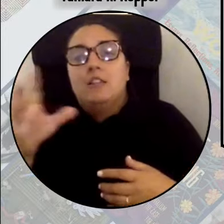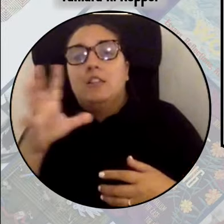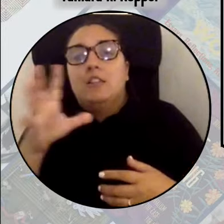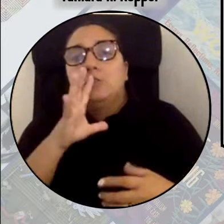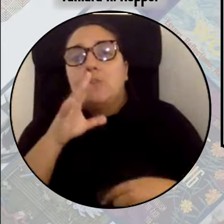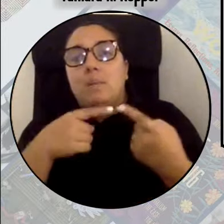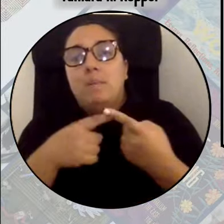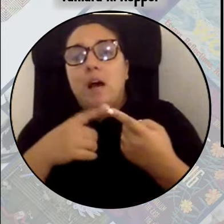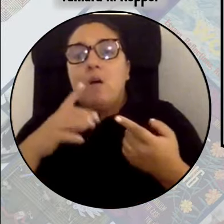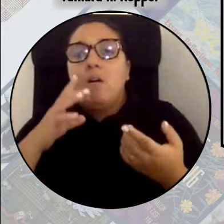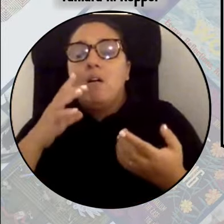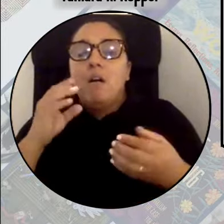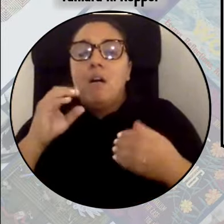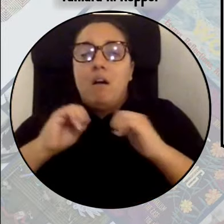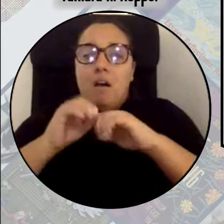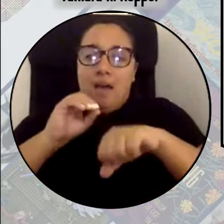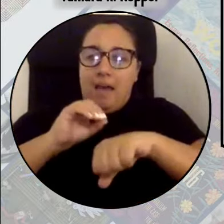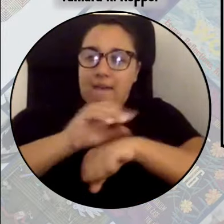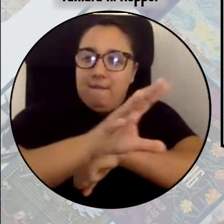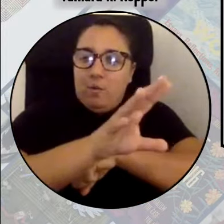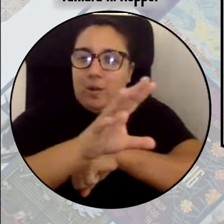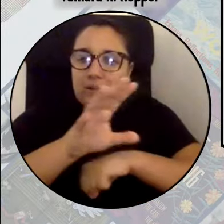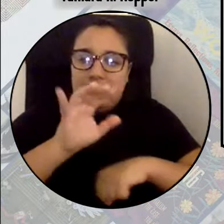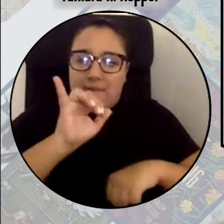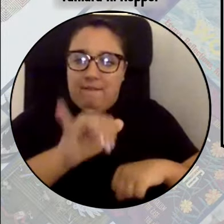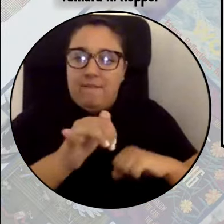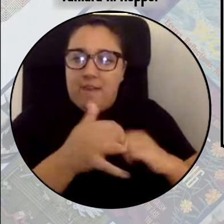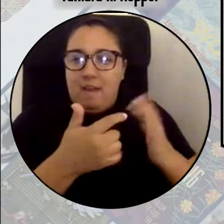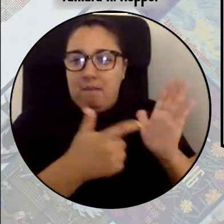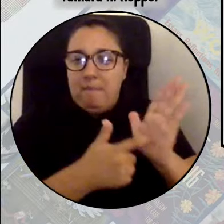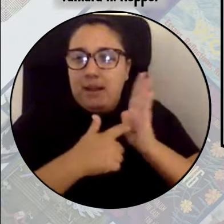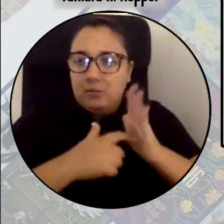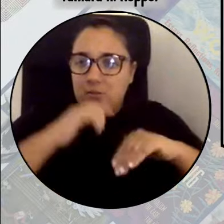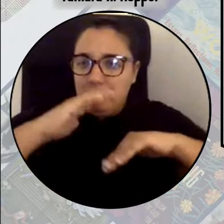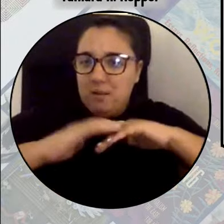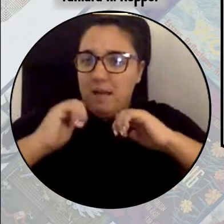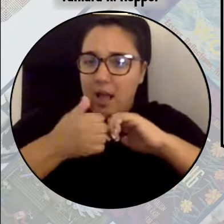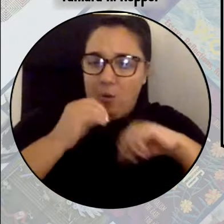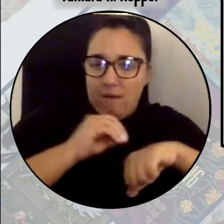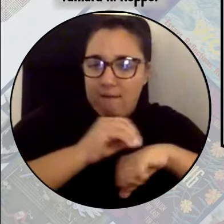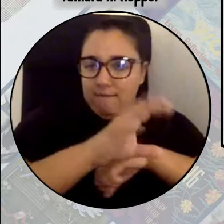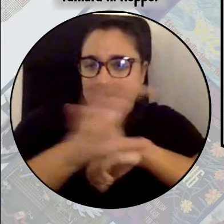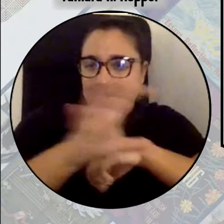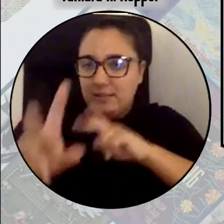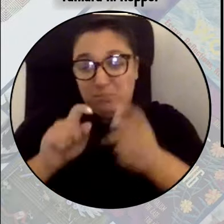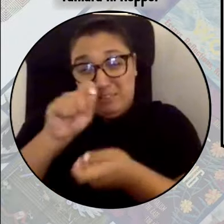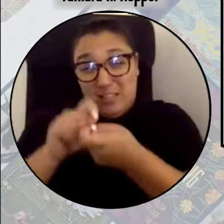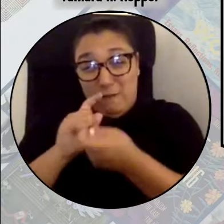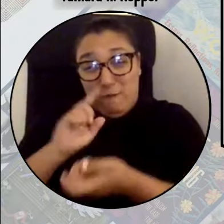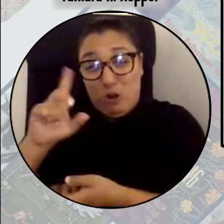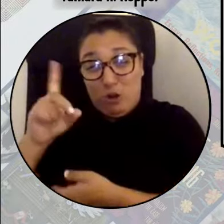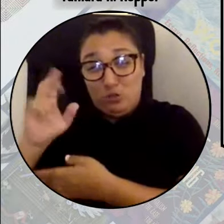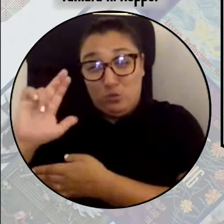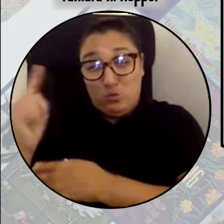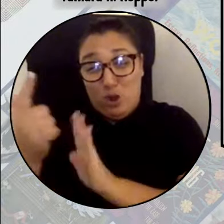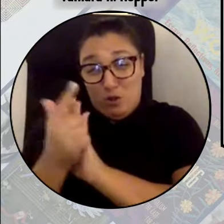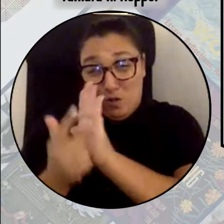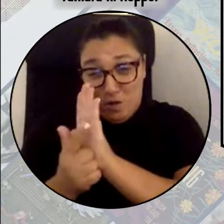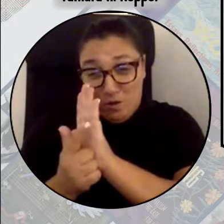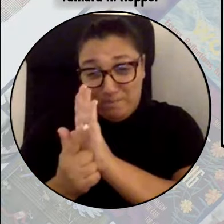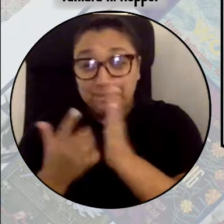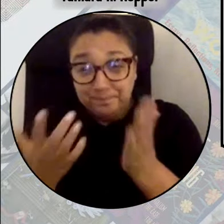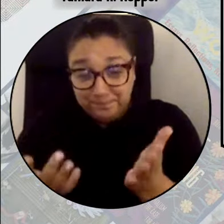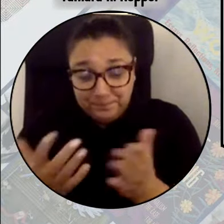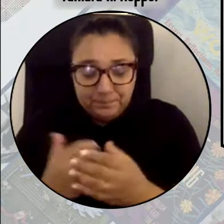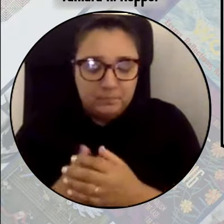particularly in terms of drug laws against them, okay? So this is something where these drug